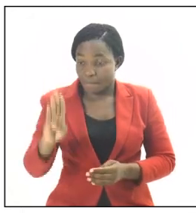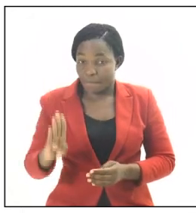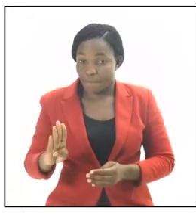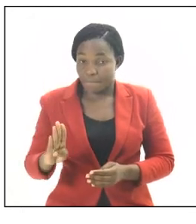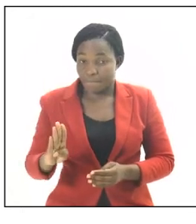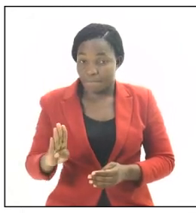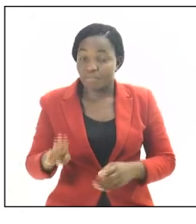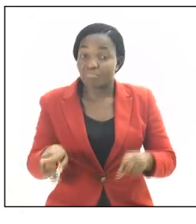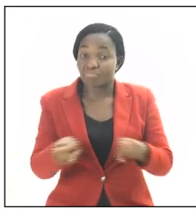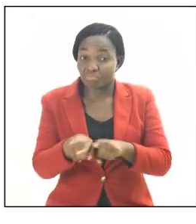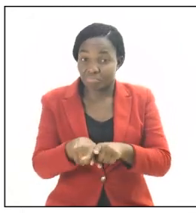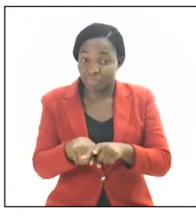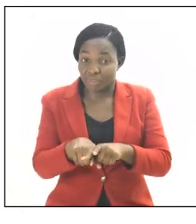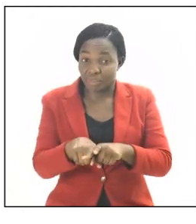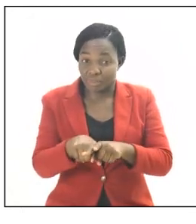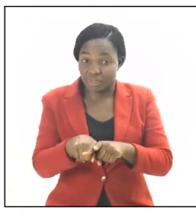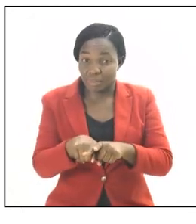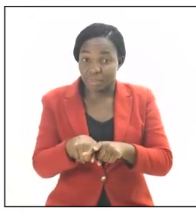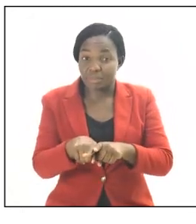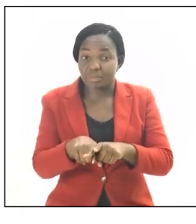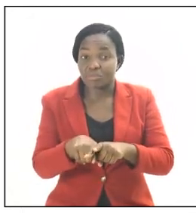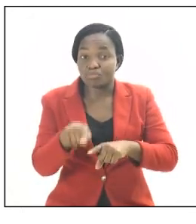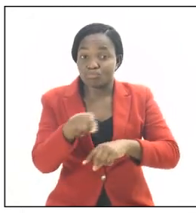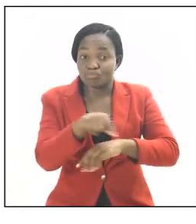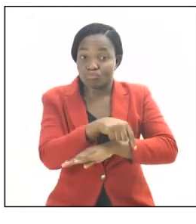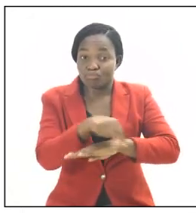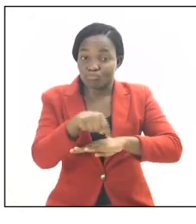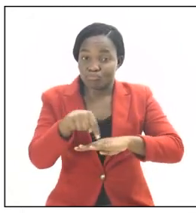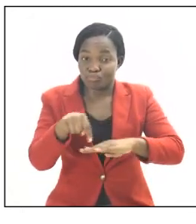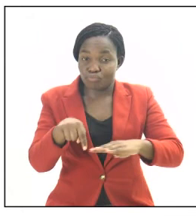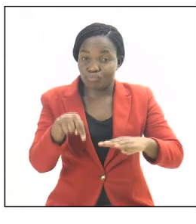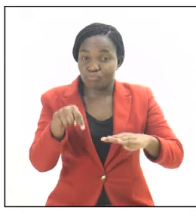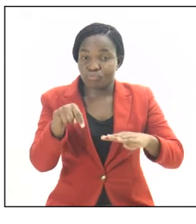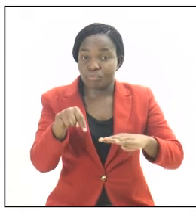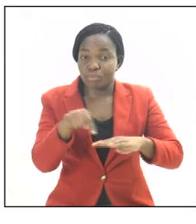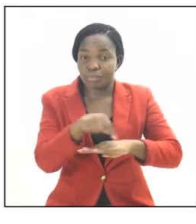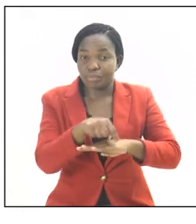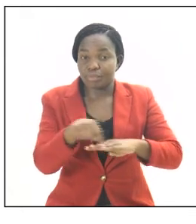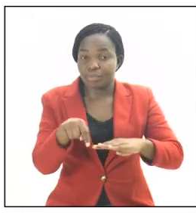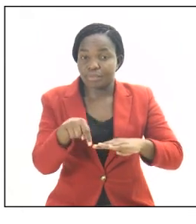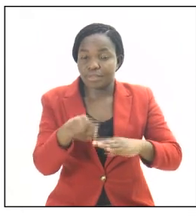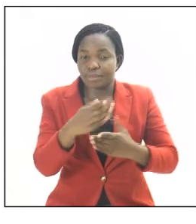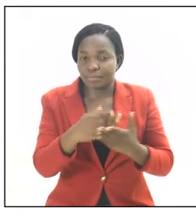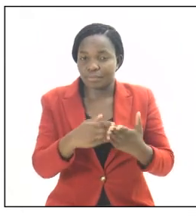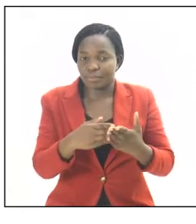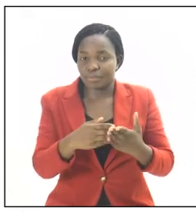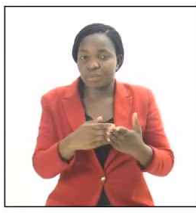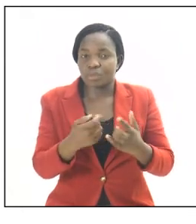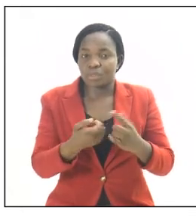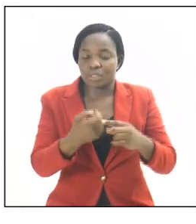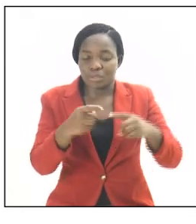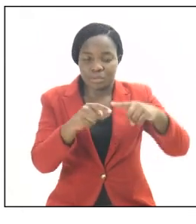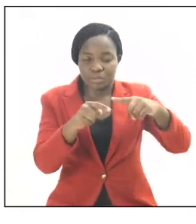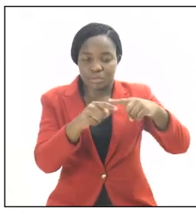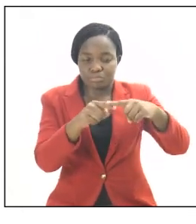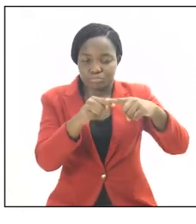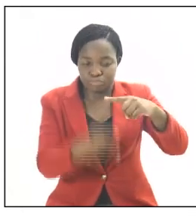dimension as the diameter of the circle because you can also draw the diameter from top to